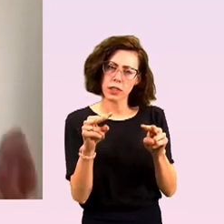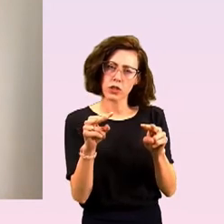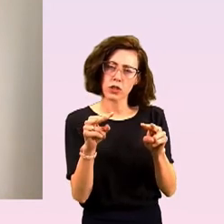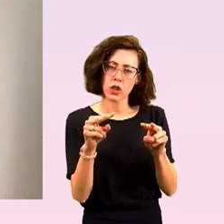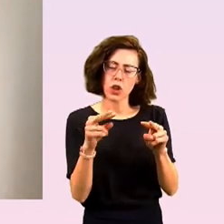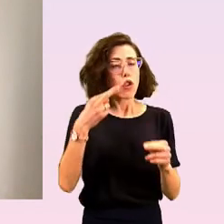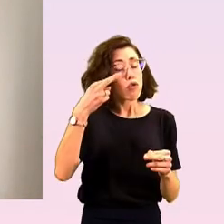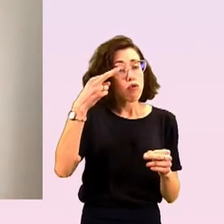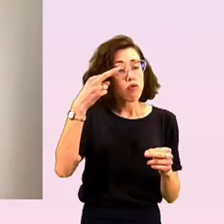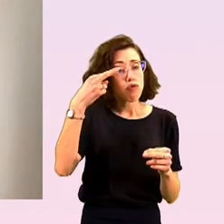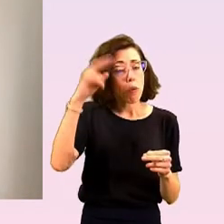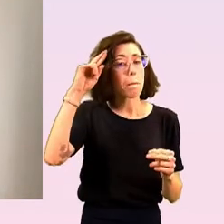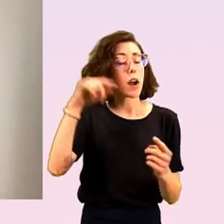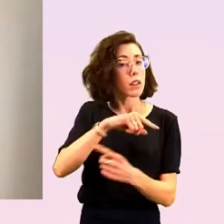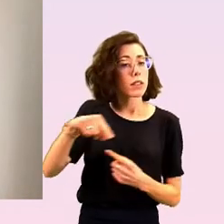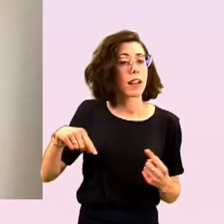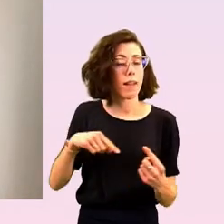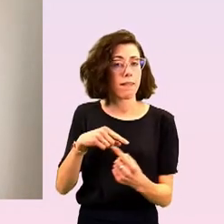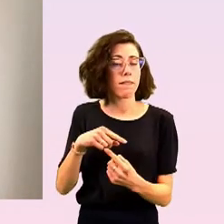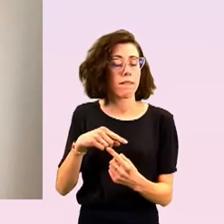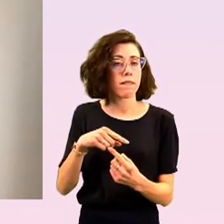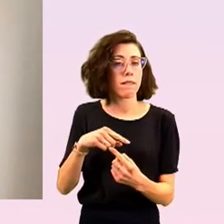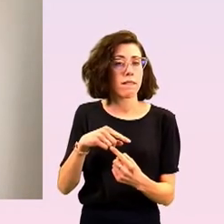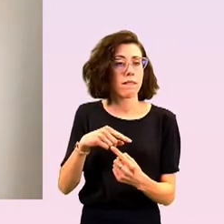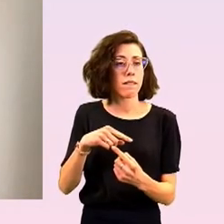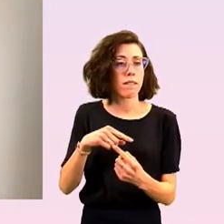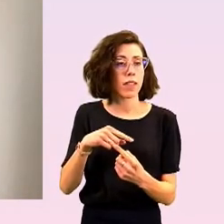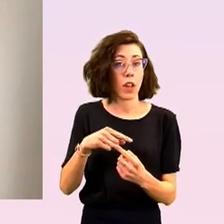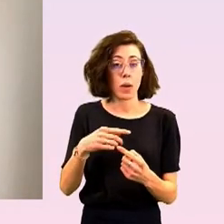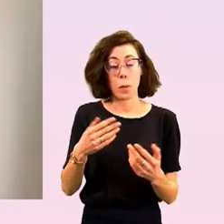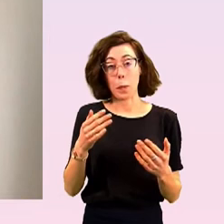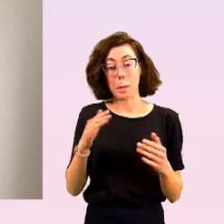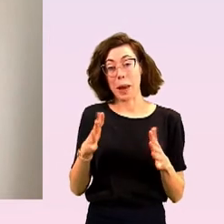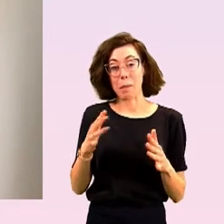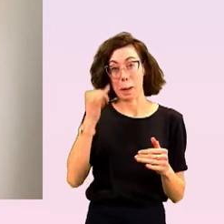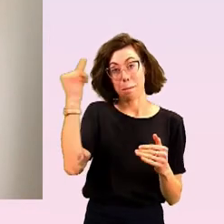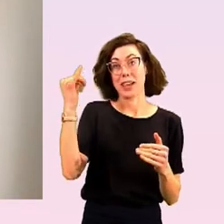reminding ourselves, taking a moment to remind ourselves that as liberated as we imagine